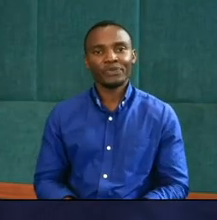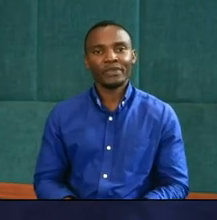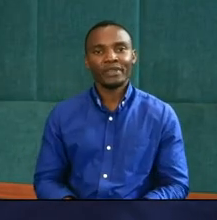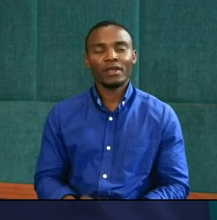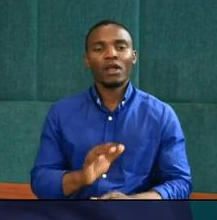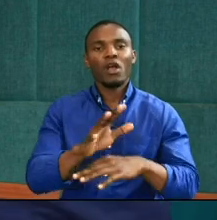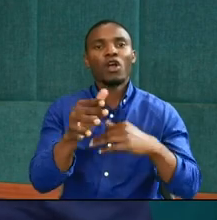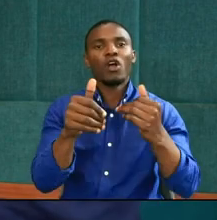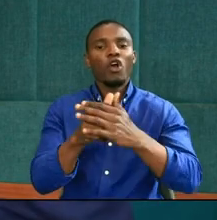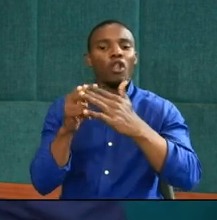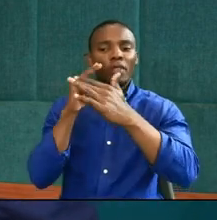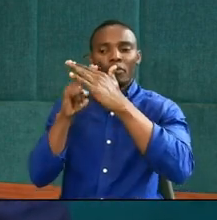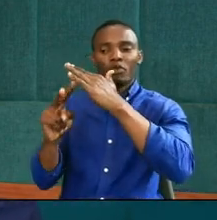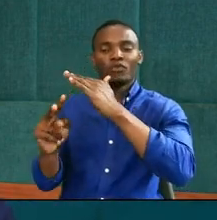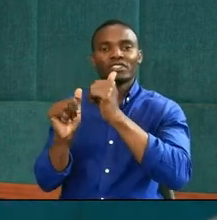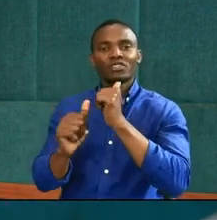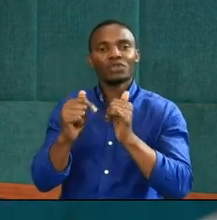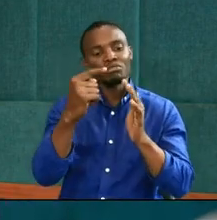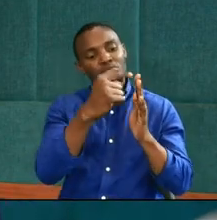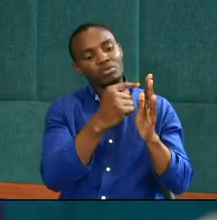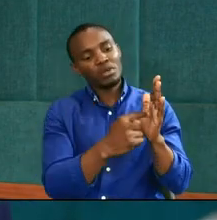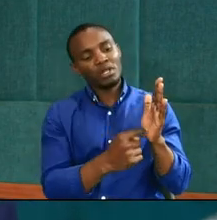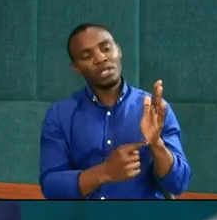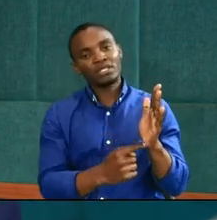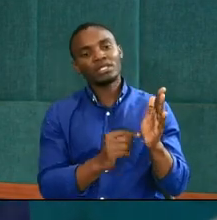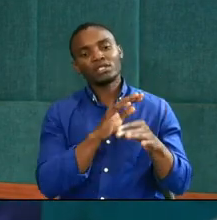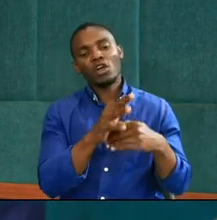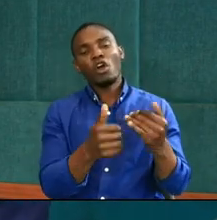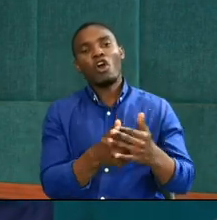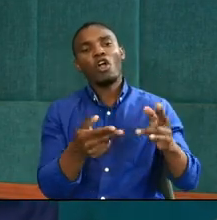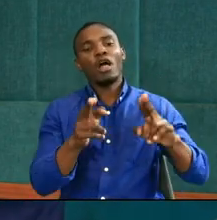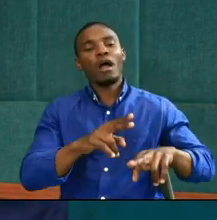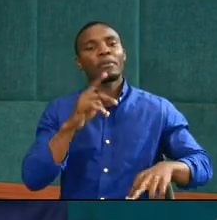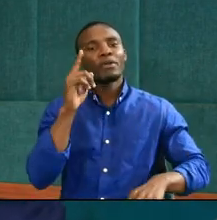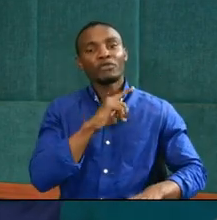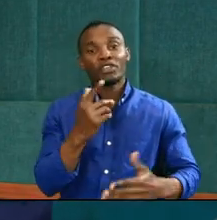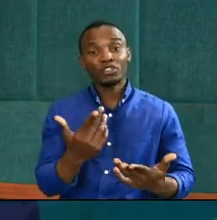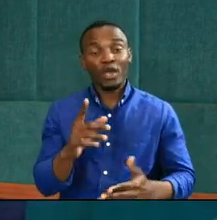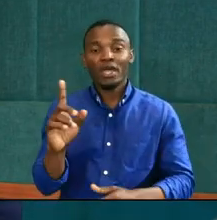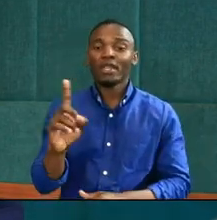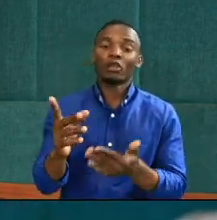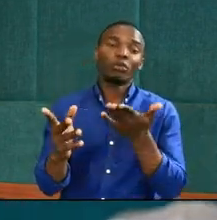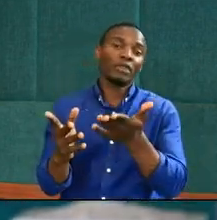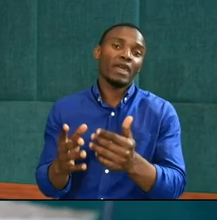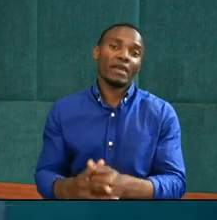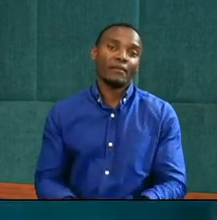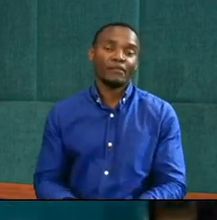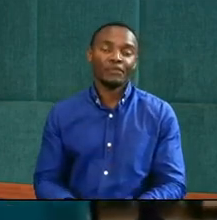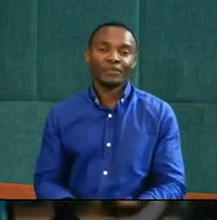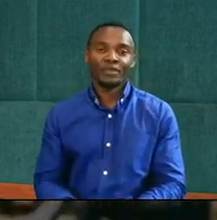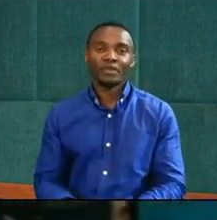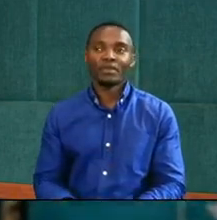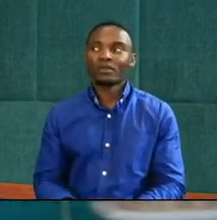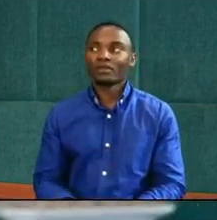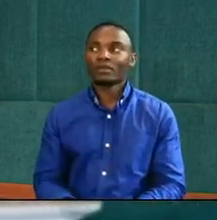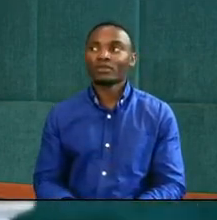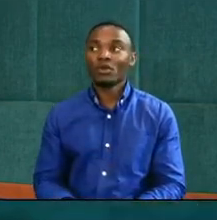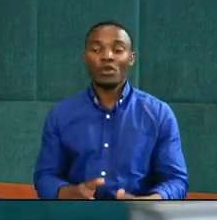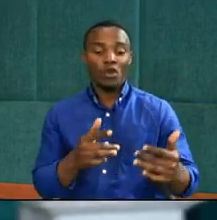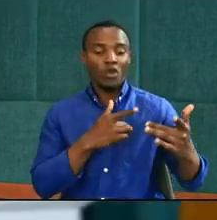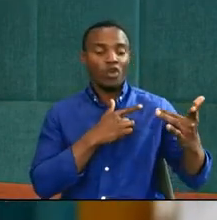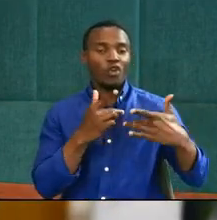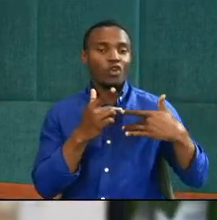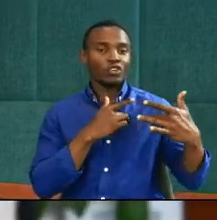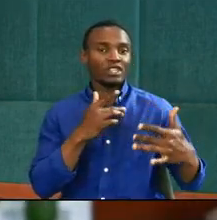the prophecies that are listed here have already been fulfilled in Nairobi. And so one of my concerns